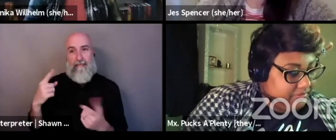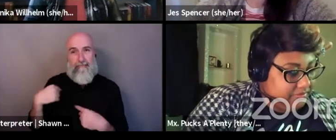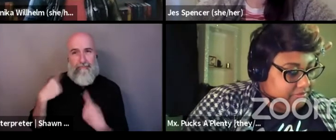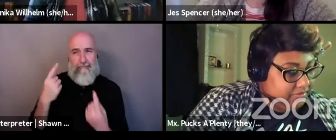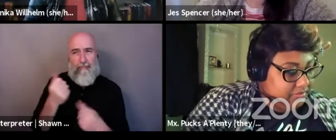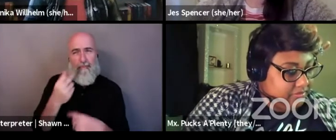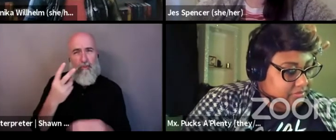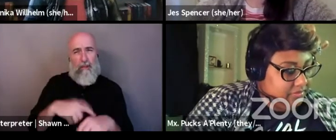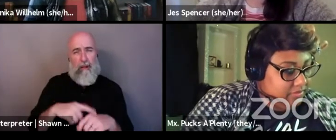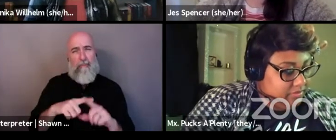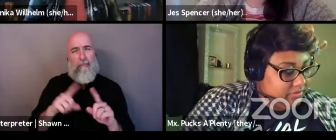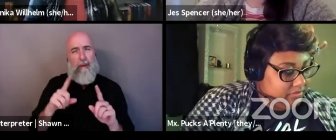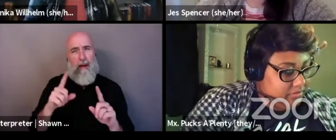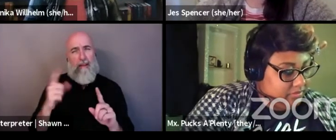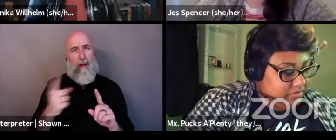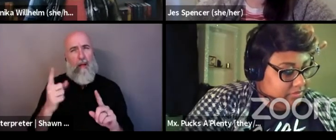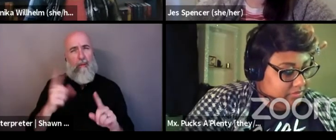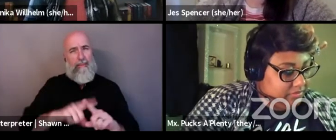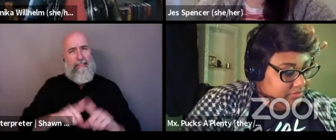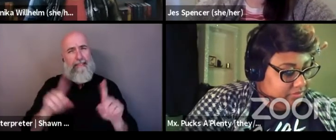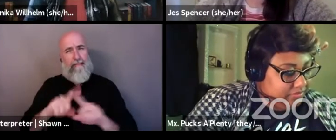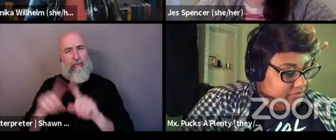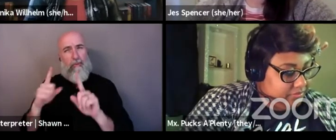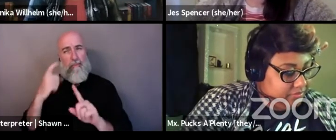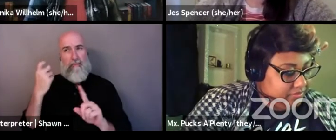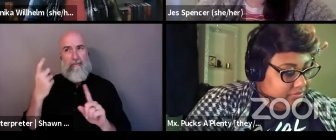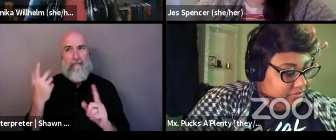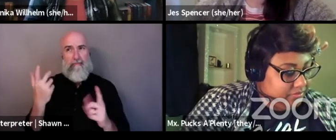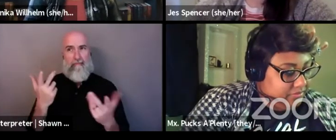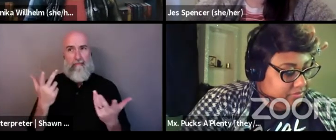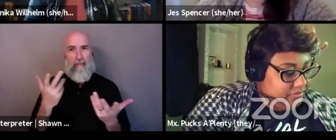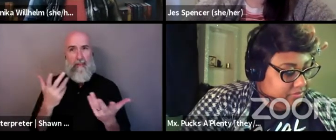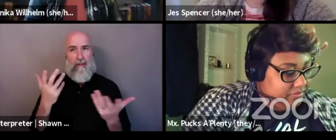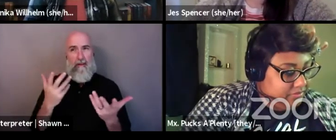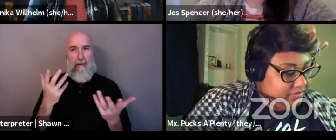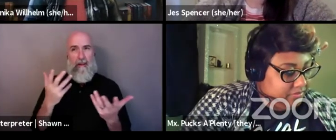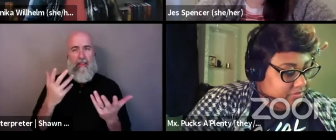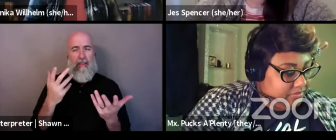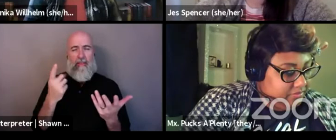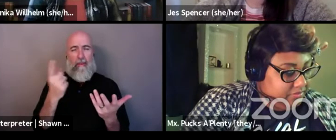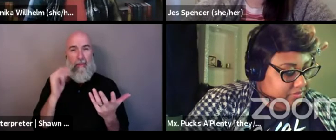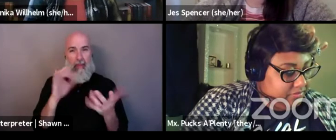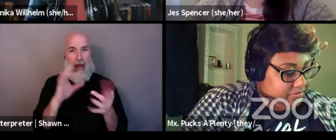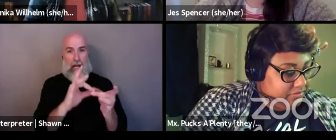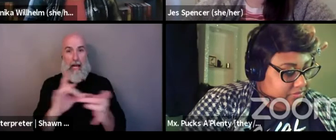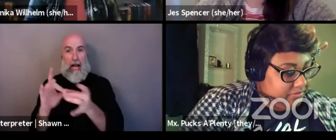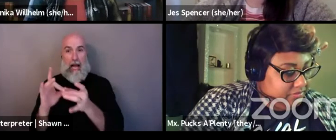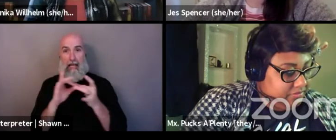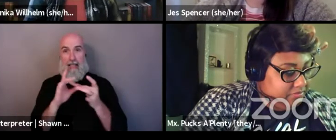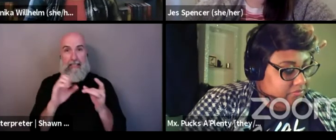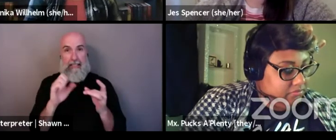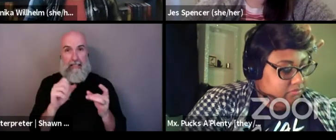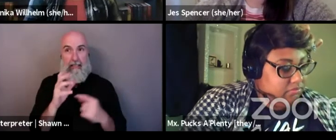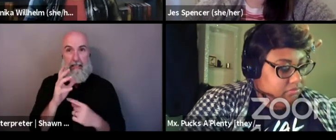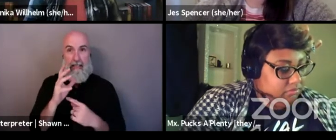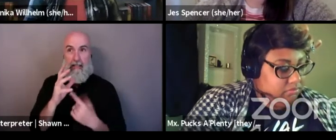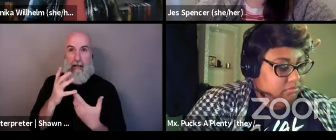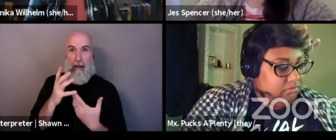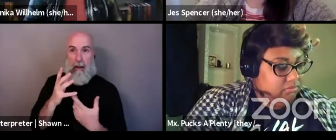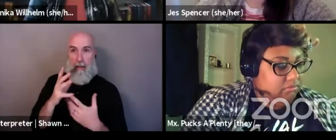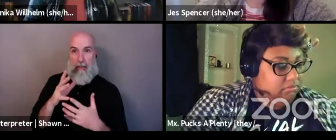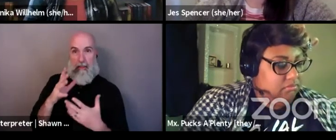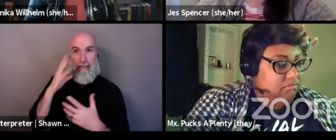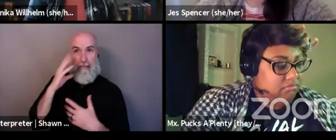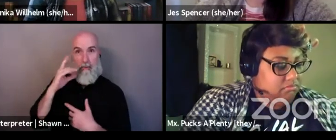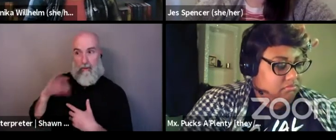different because parenting, there's a thing that connects all of us, and that is the experience of raising other human